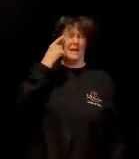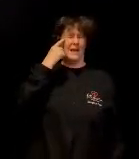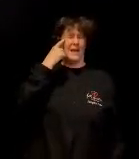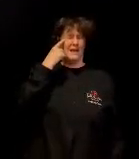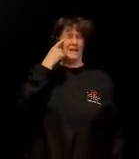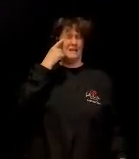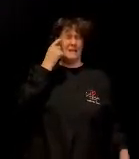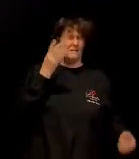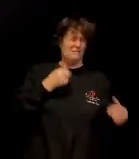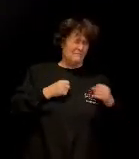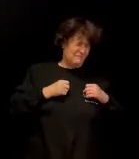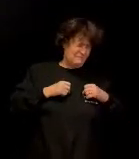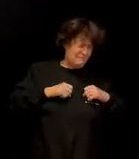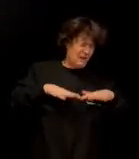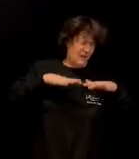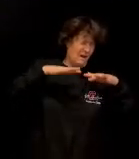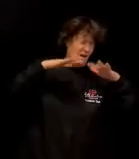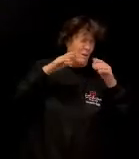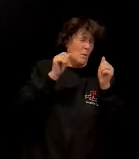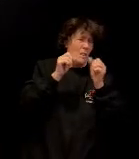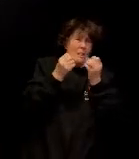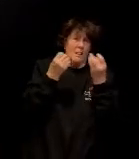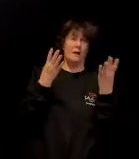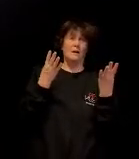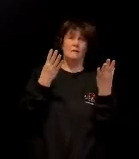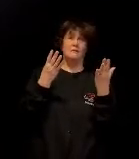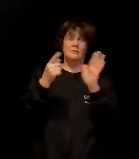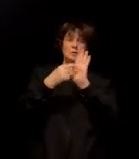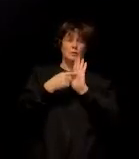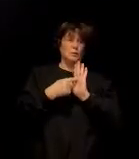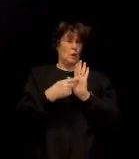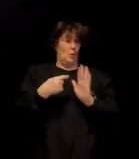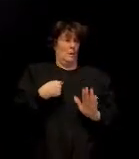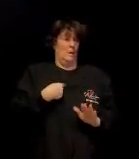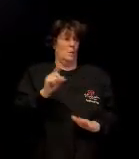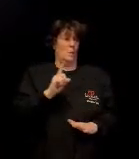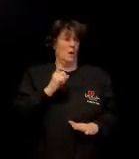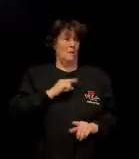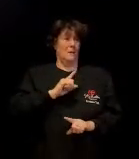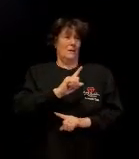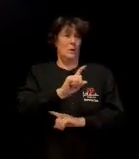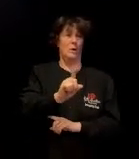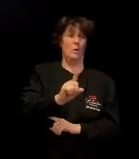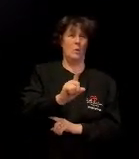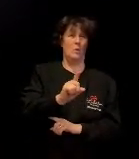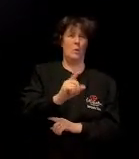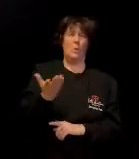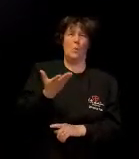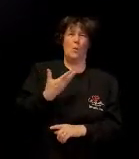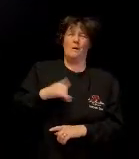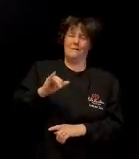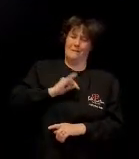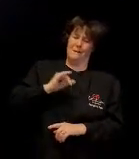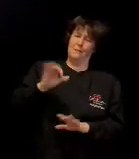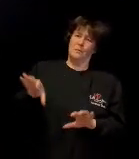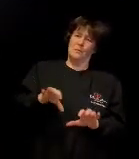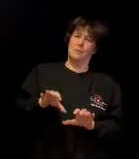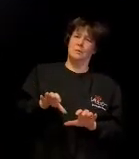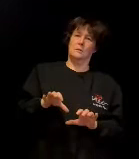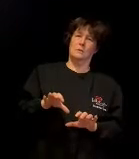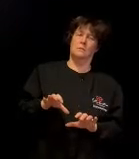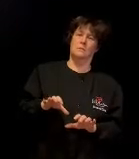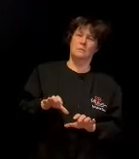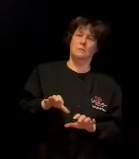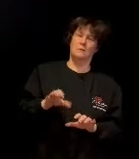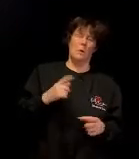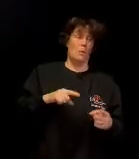eyes flooded with light. Show me, Lord, where I am to go. Show me what I am to do, Lord. And then when all of the